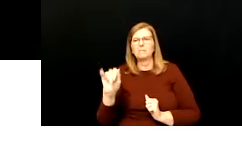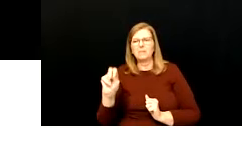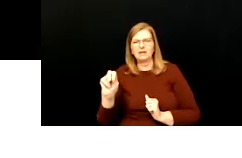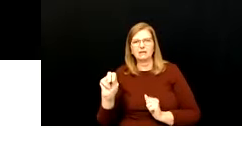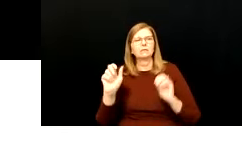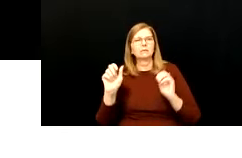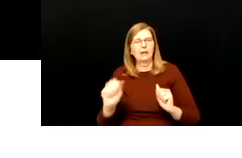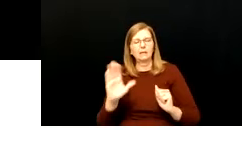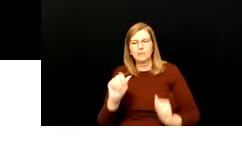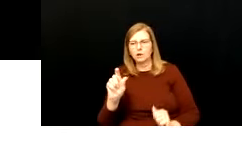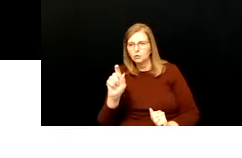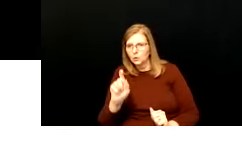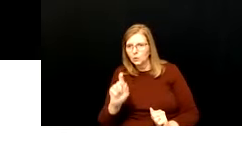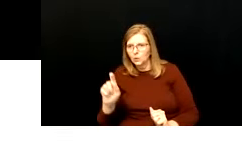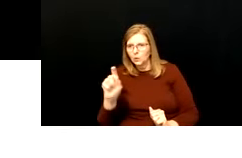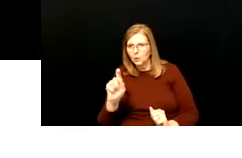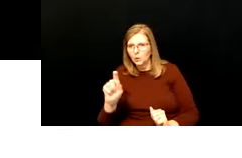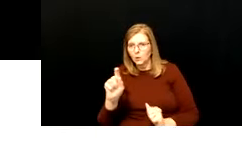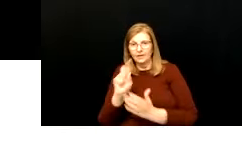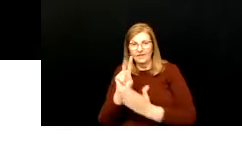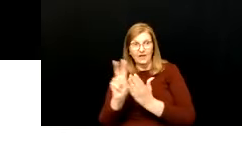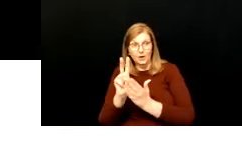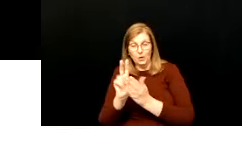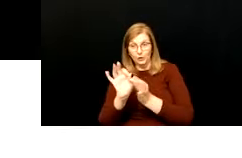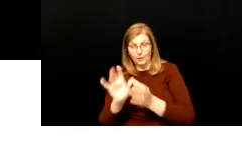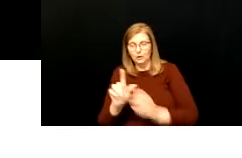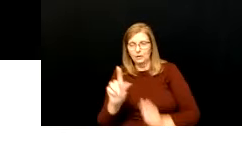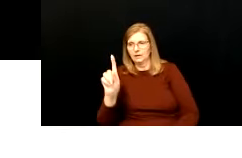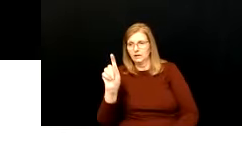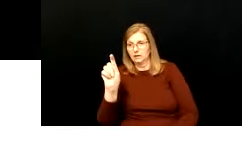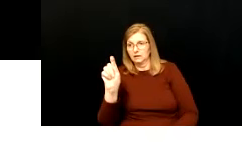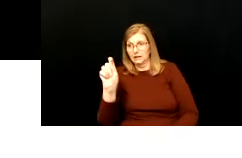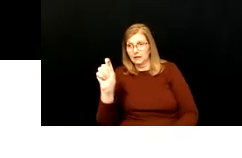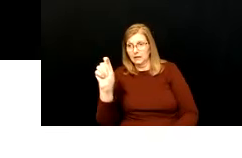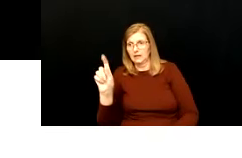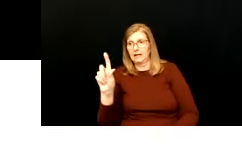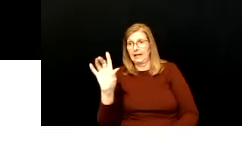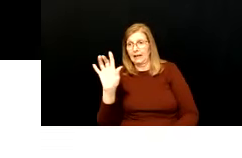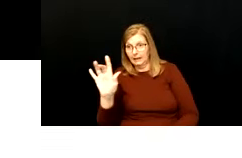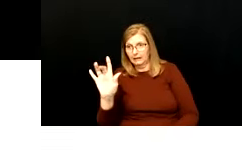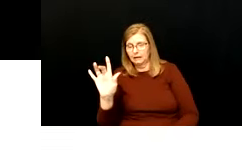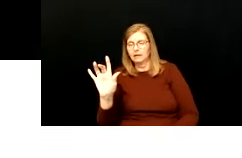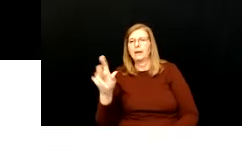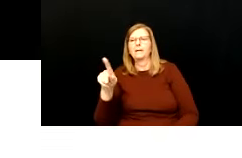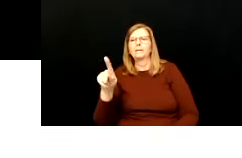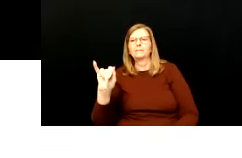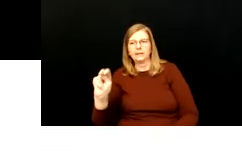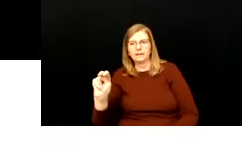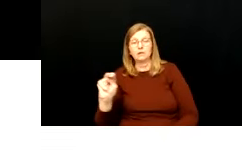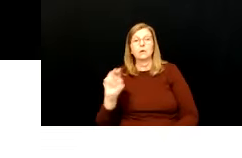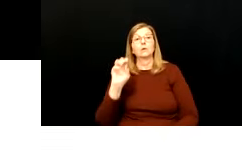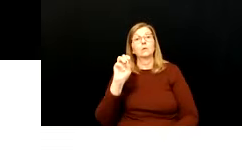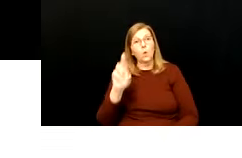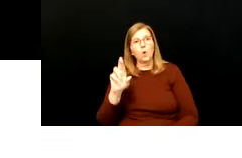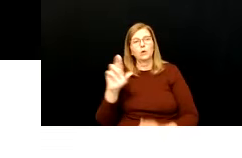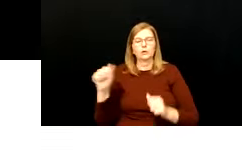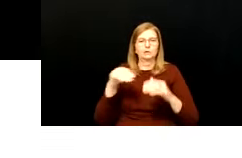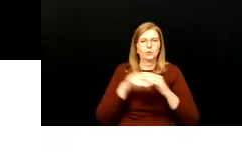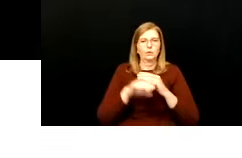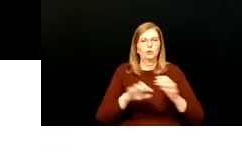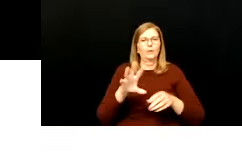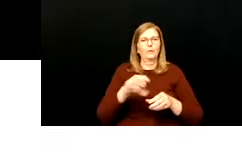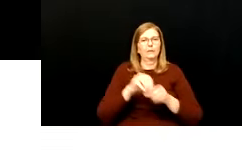hovering over the video of the interpreter. Click on the 3 dots and then pin the video. Or you can go into the